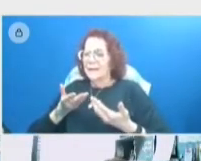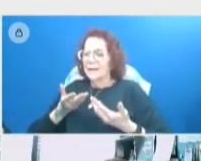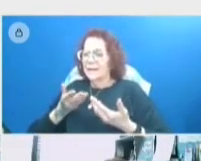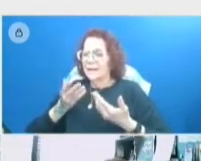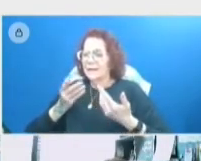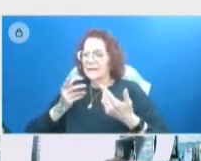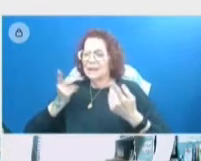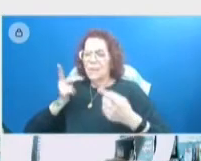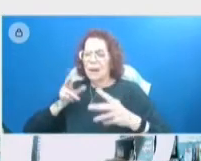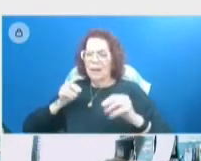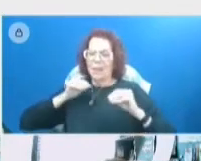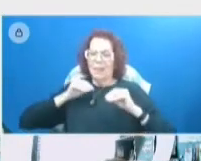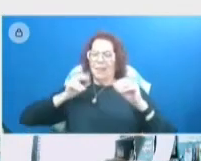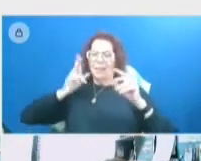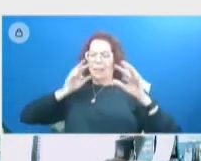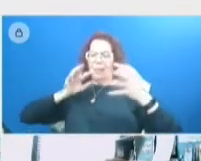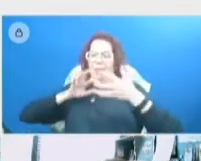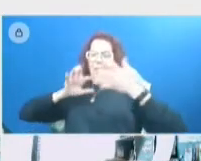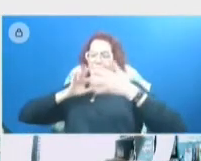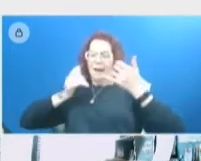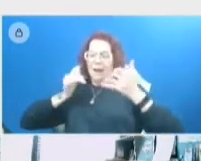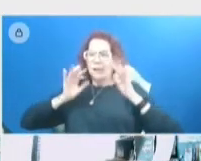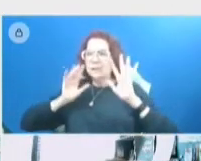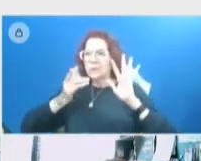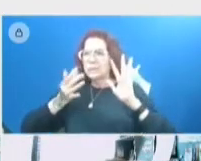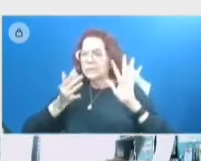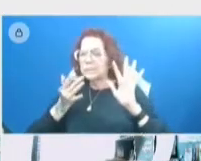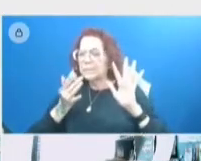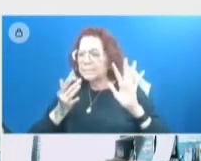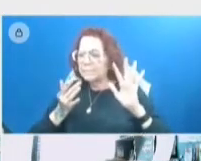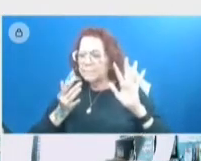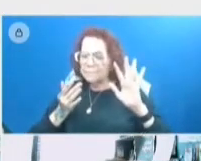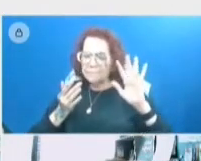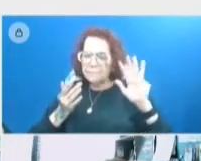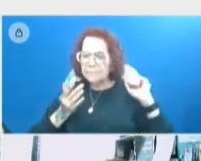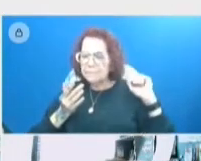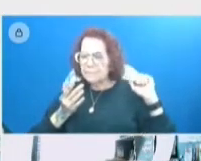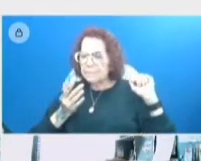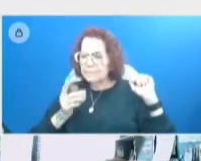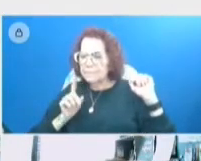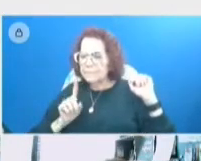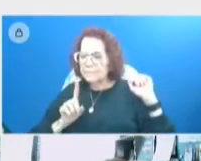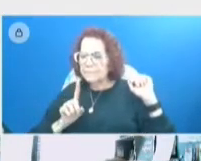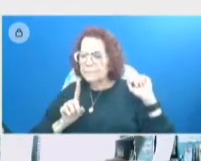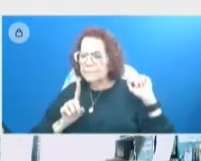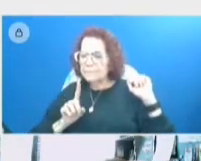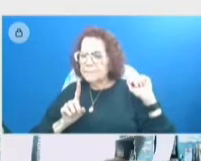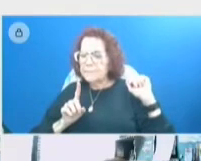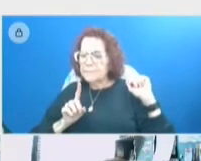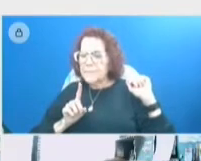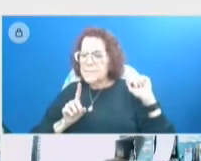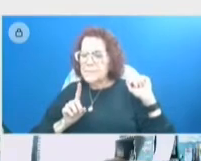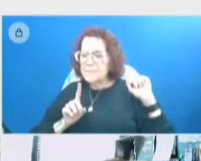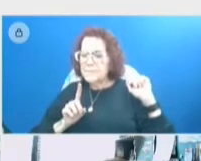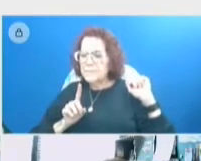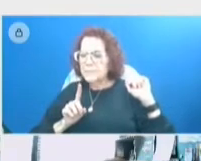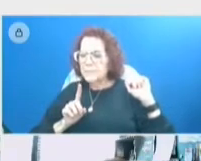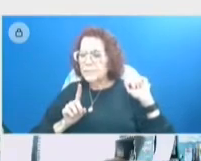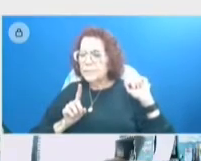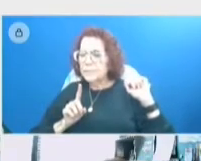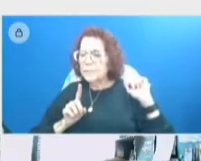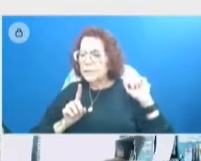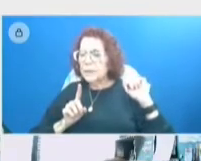You know, some news, the staff that are here, even though they've admitted they don't have the authority to do certain